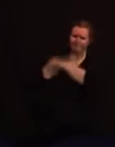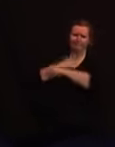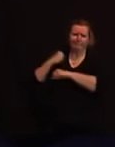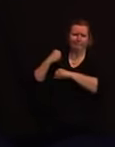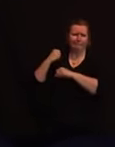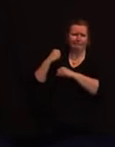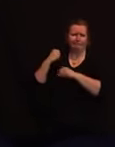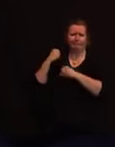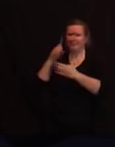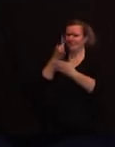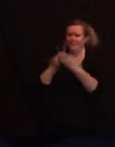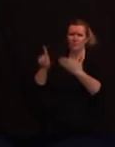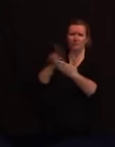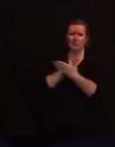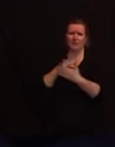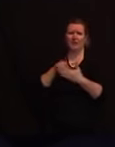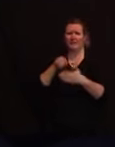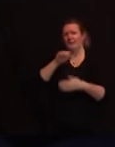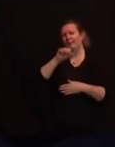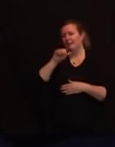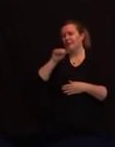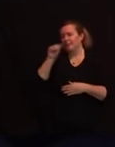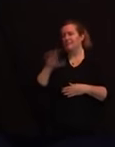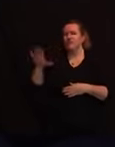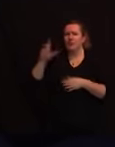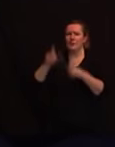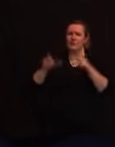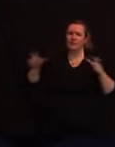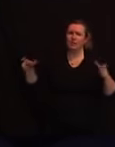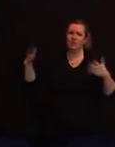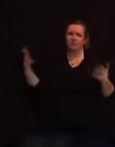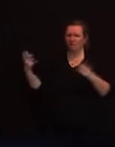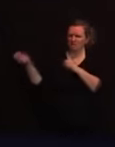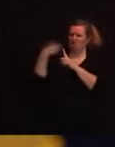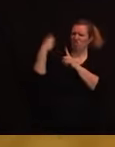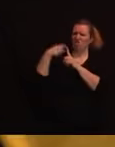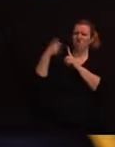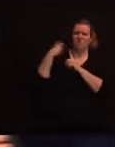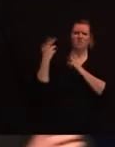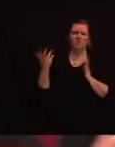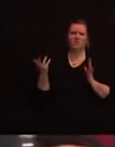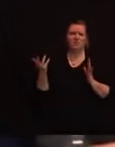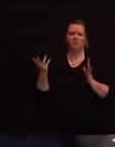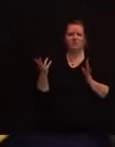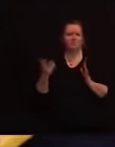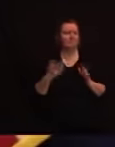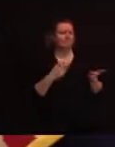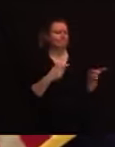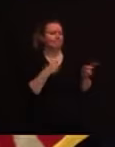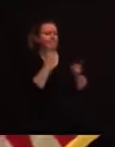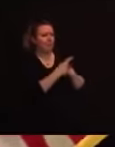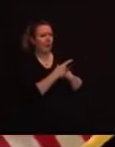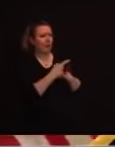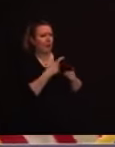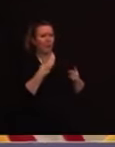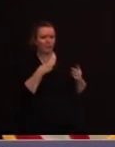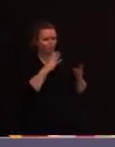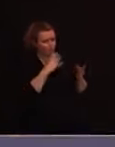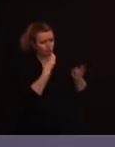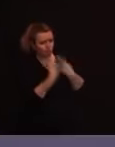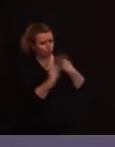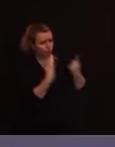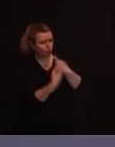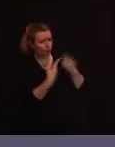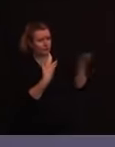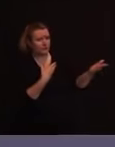American community in this state and across the country as well. I was speaking to somebody, speaking of which, someone from Asia who was helping us.